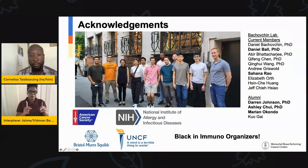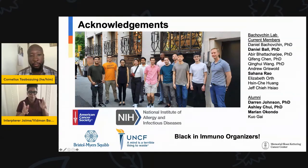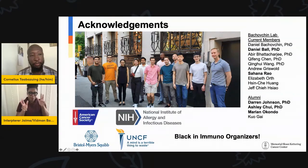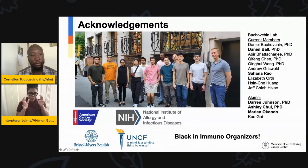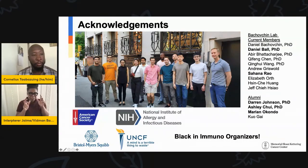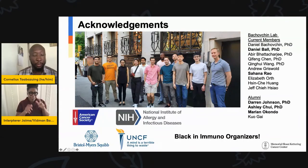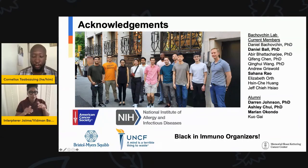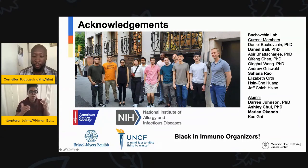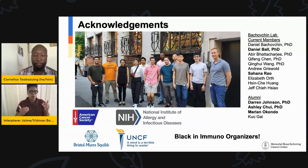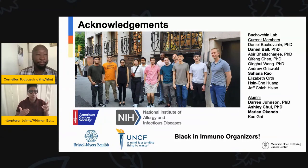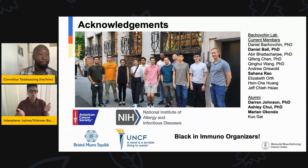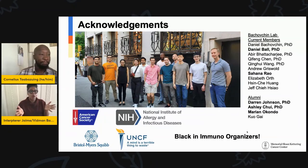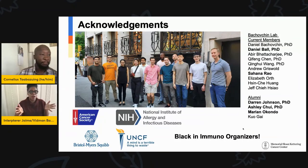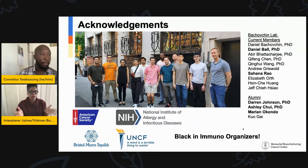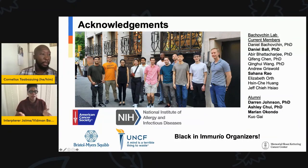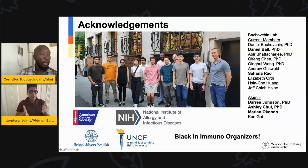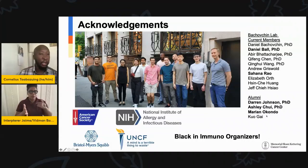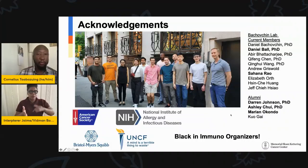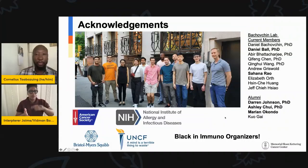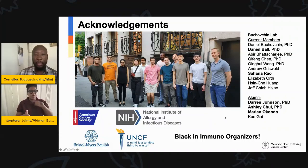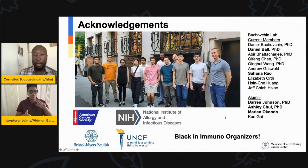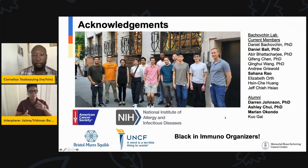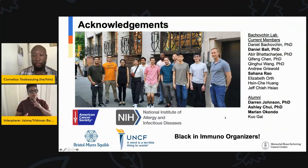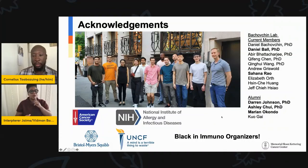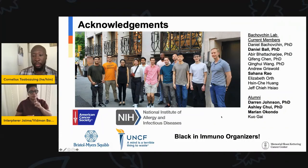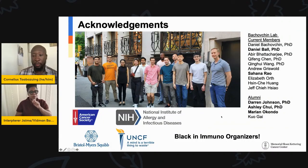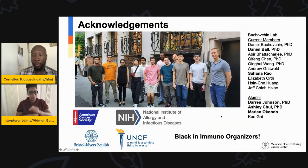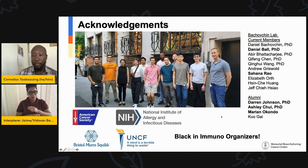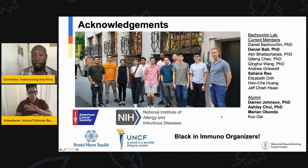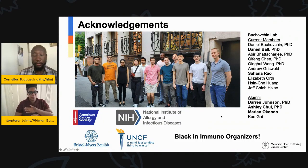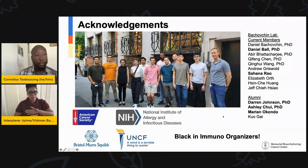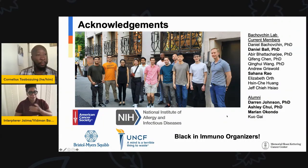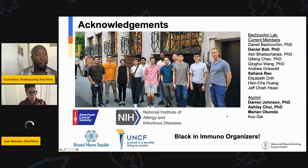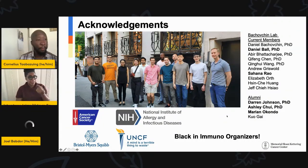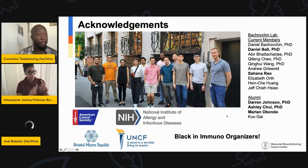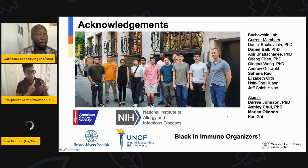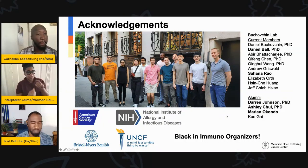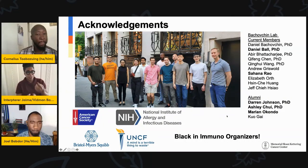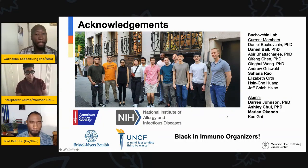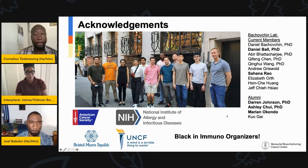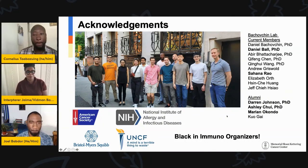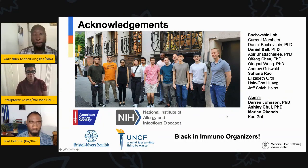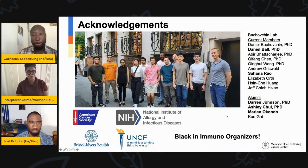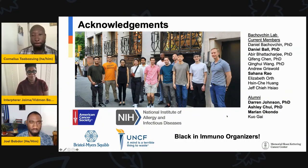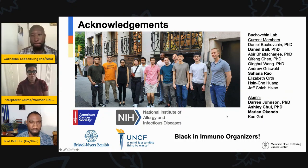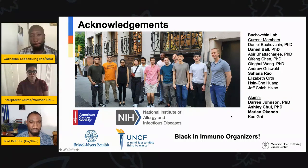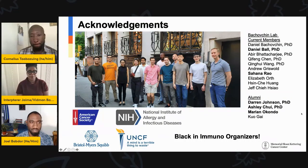voices. It's truly appreciated. And with that, I will take any questions.